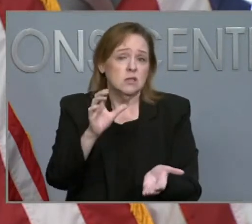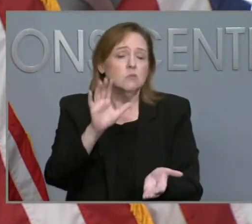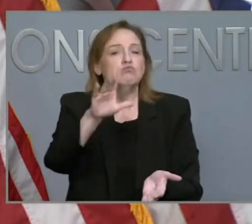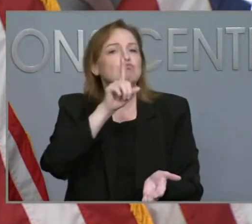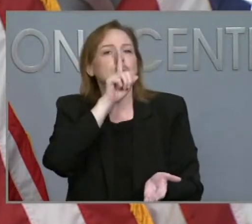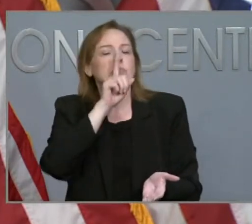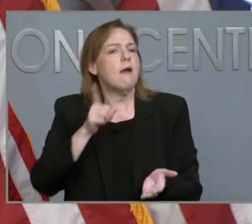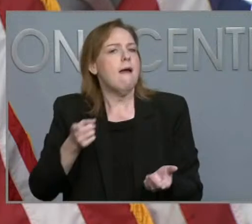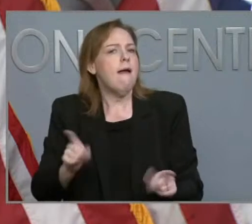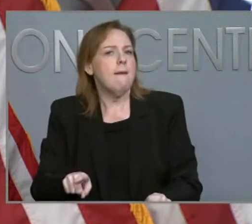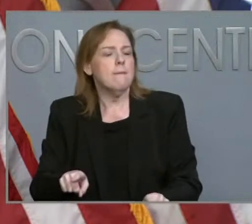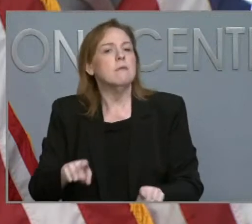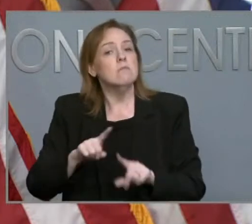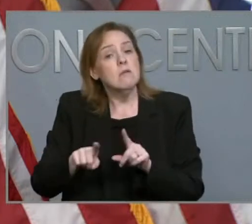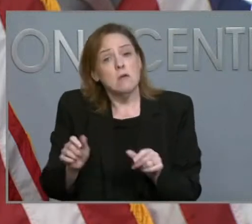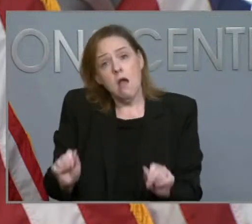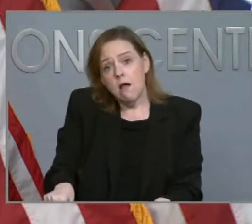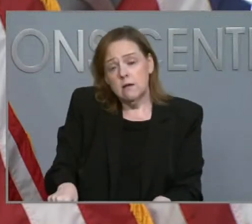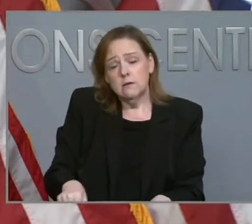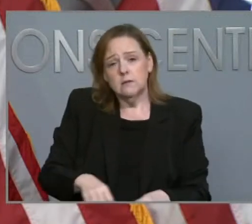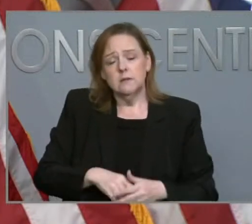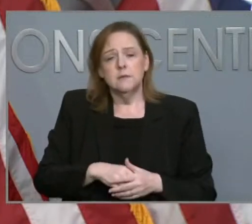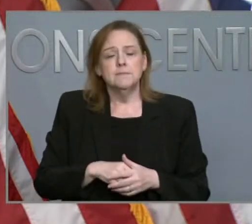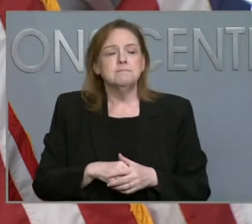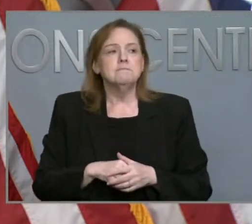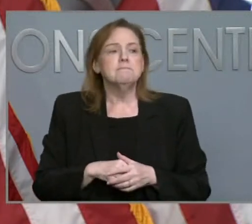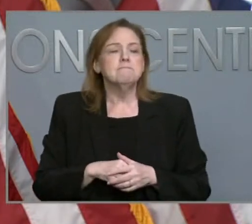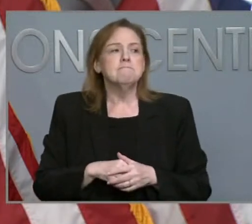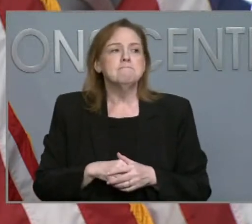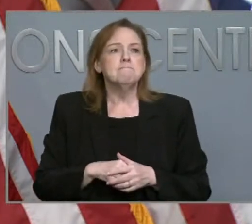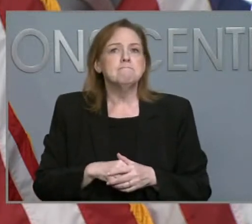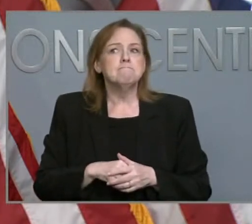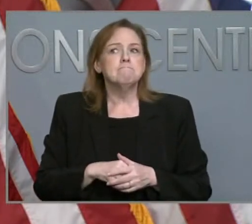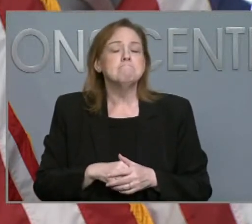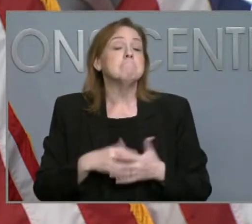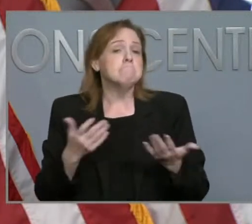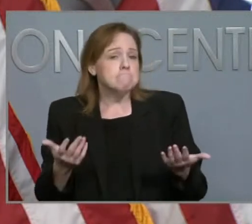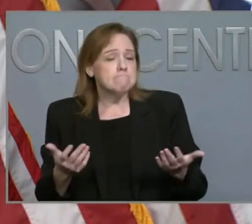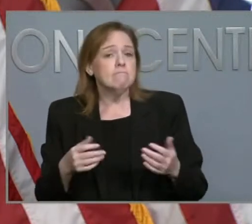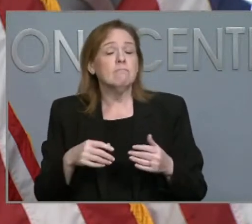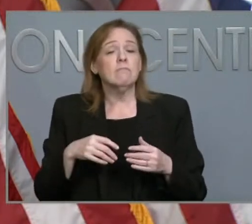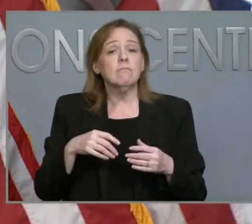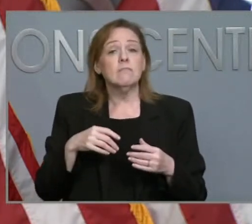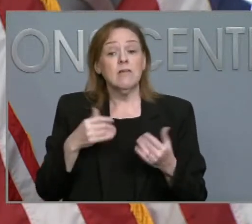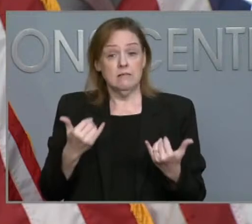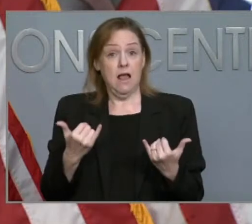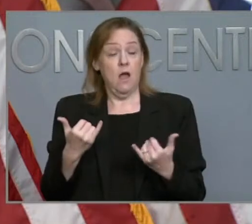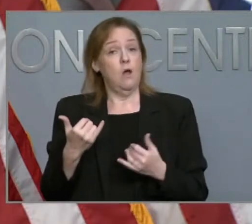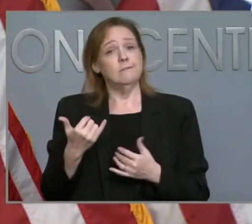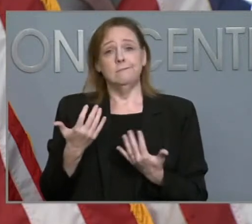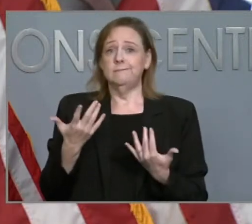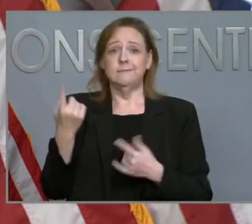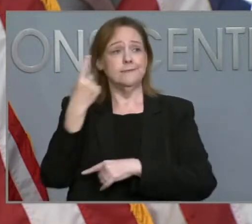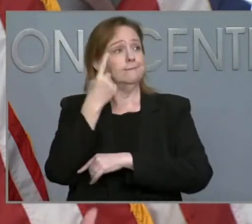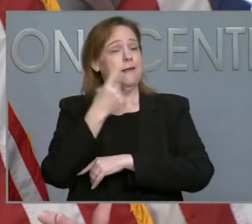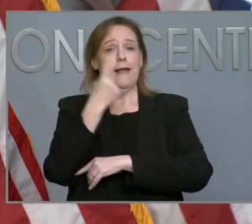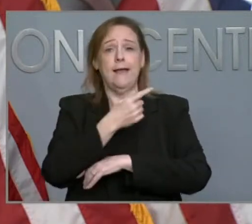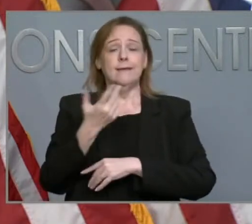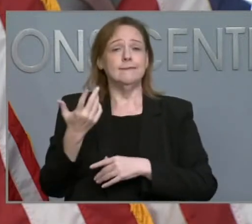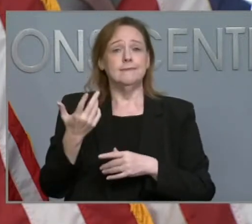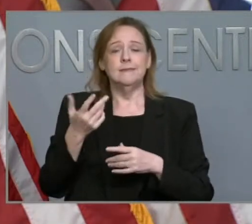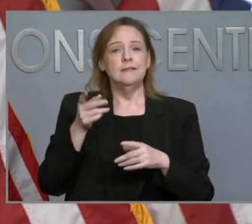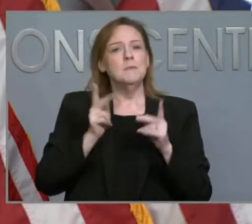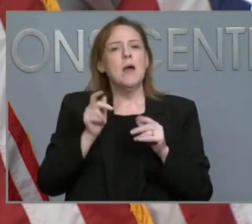But we there are ways that people in this day and age are able to access. They